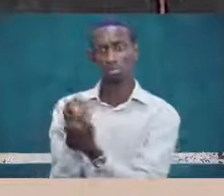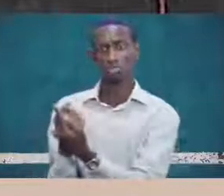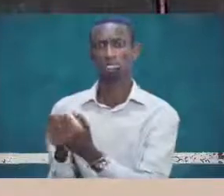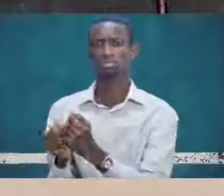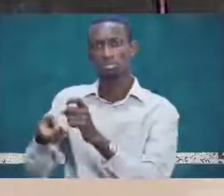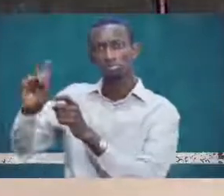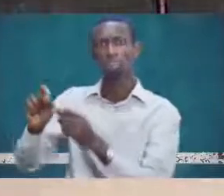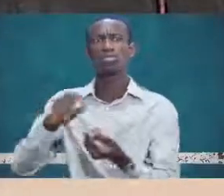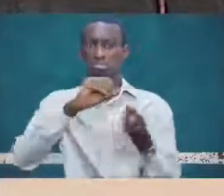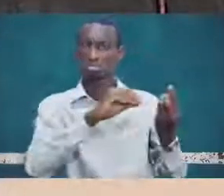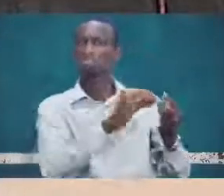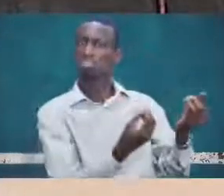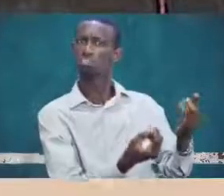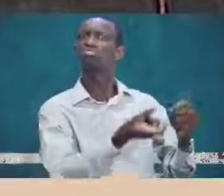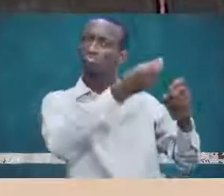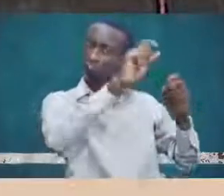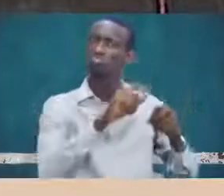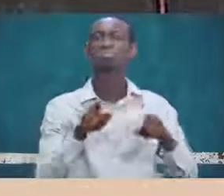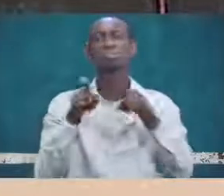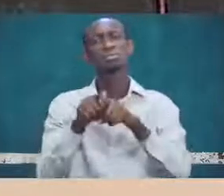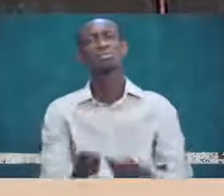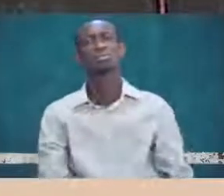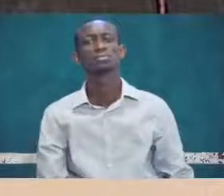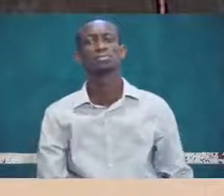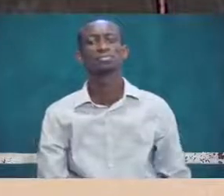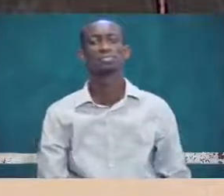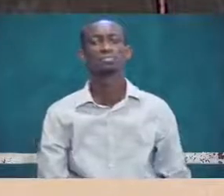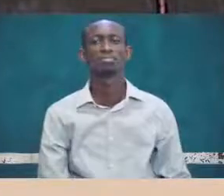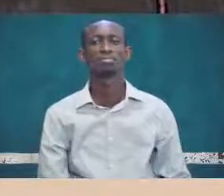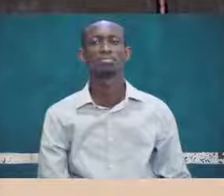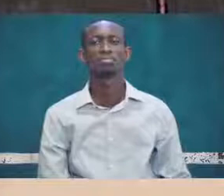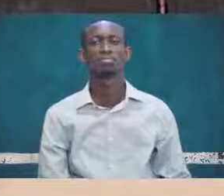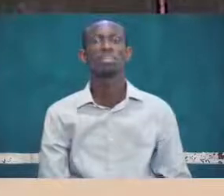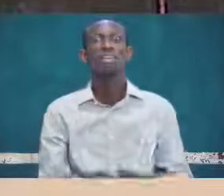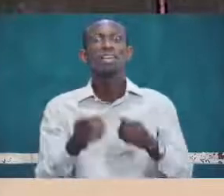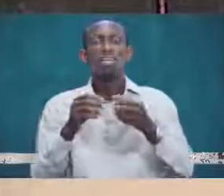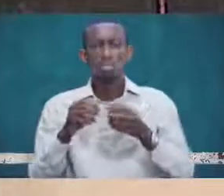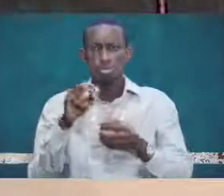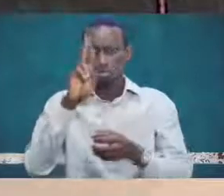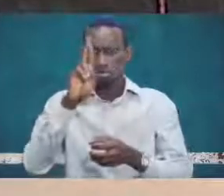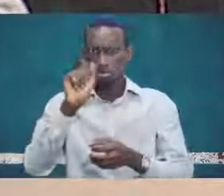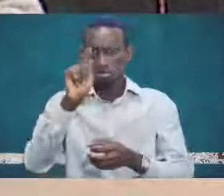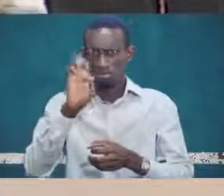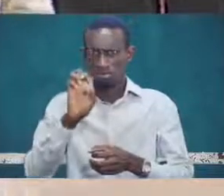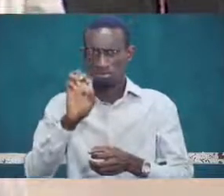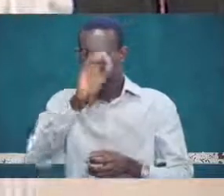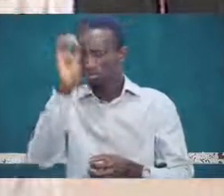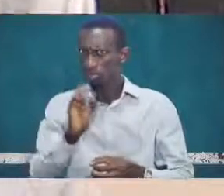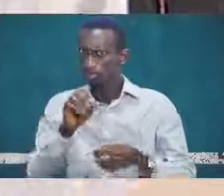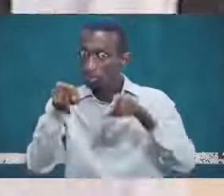also increases. Another amount also increases with the same rate. You